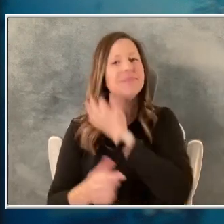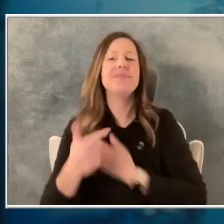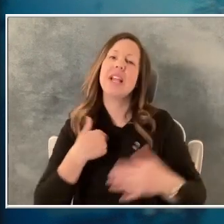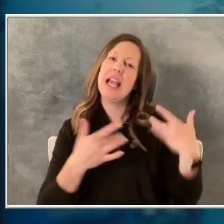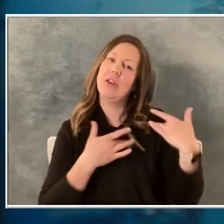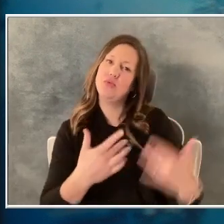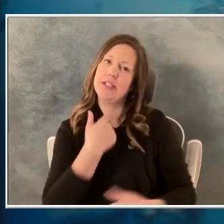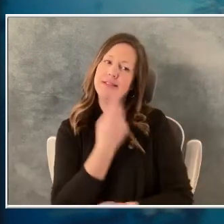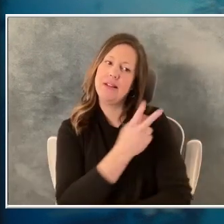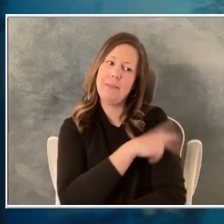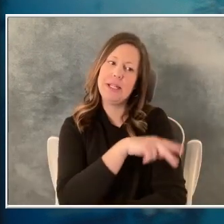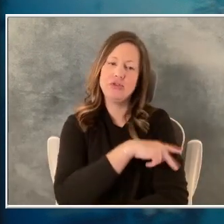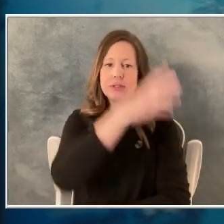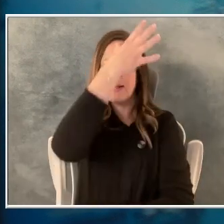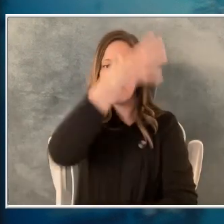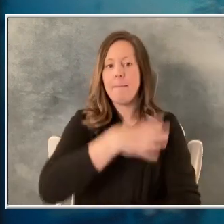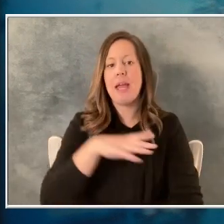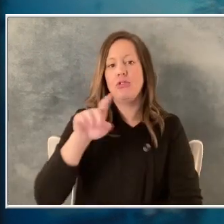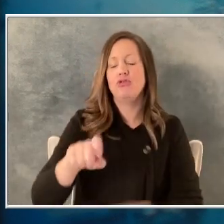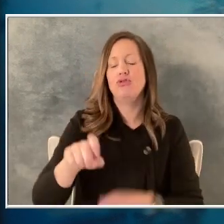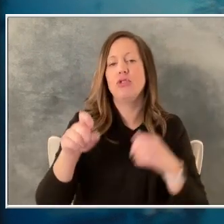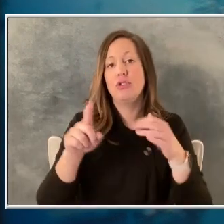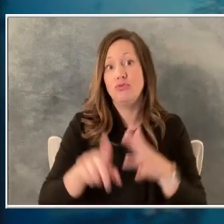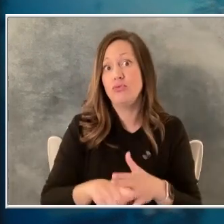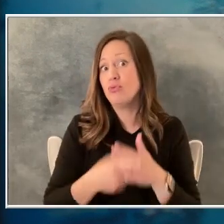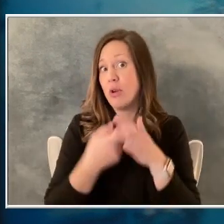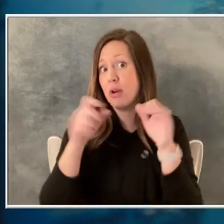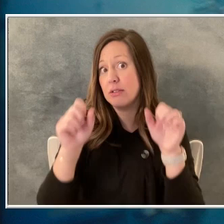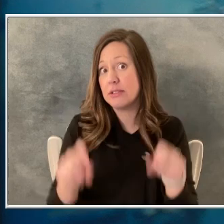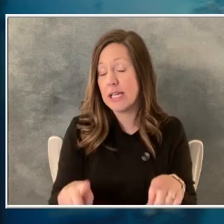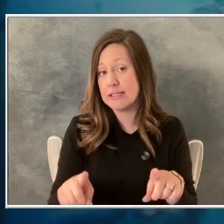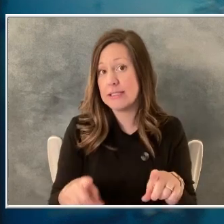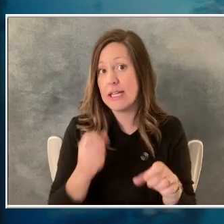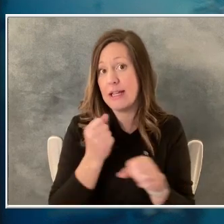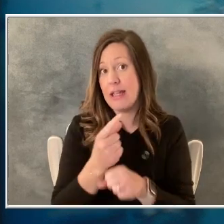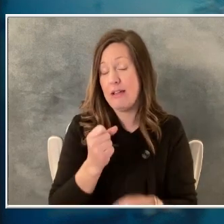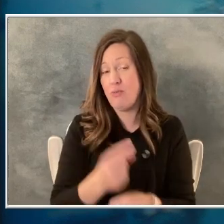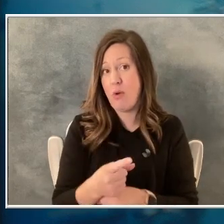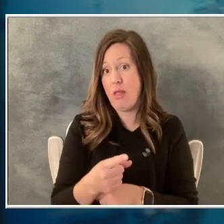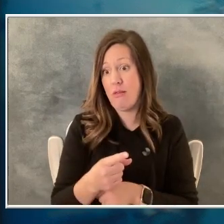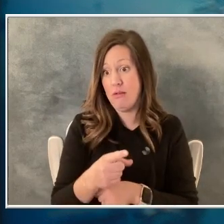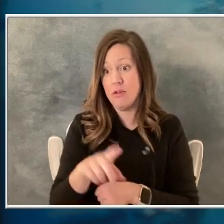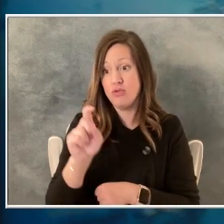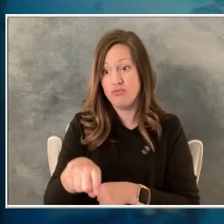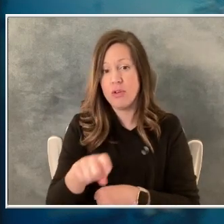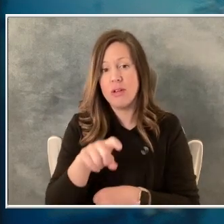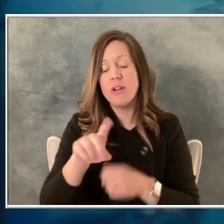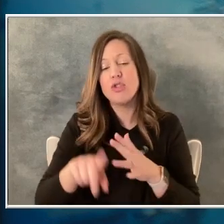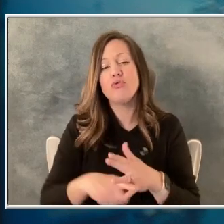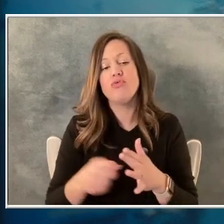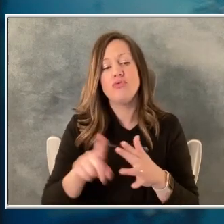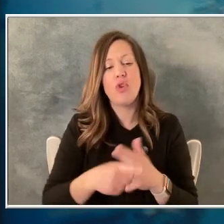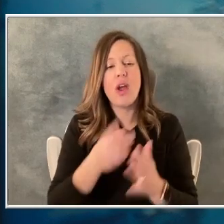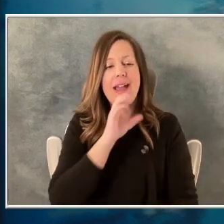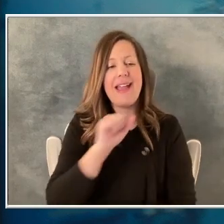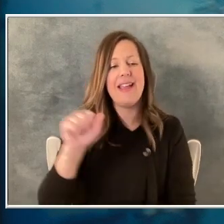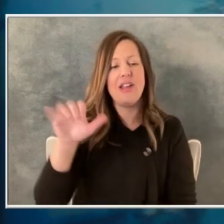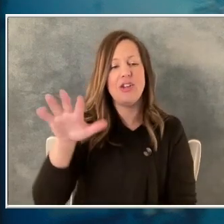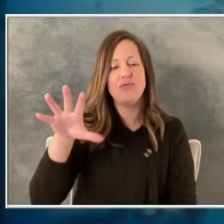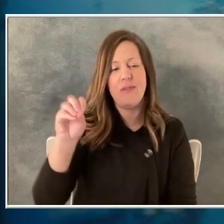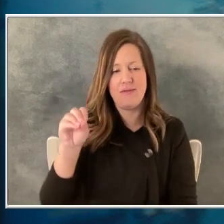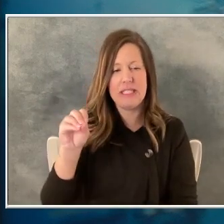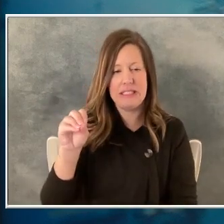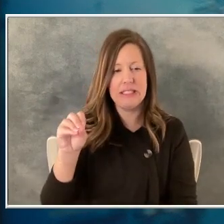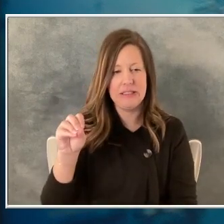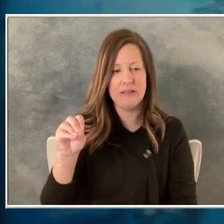should start screening for prostate cancer, get an annual PSA starting at age 50. So 50 for most men to start getting